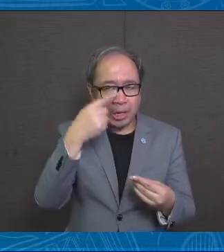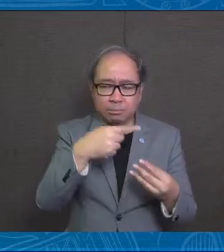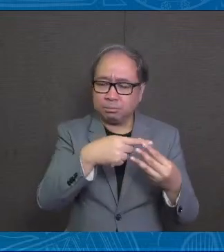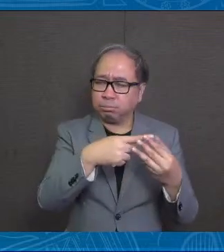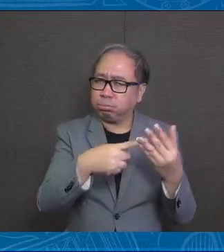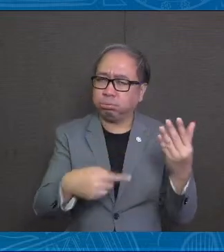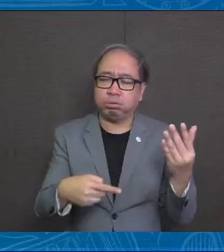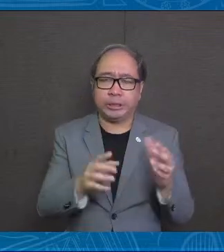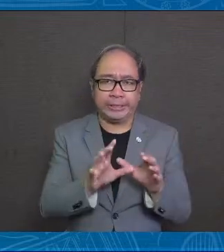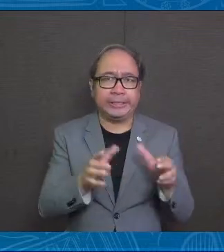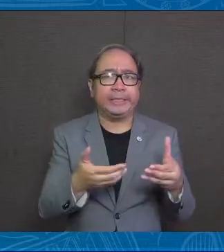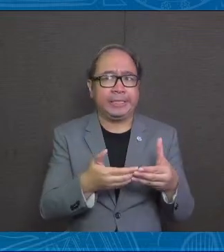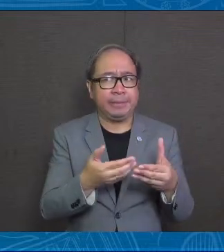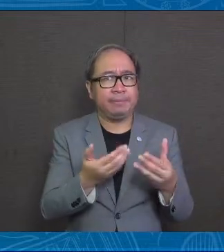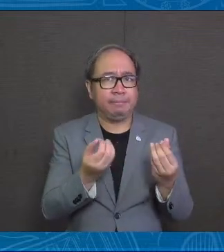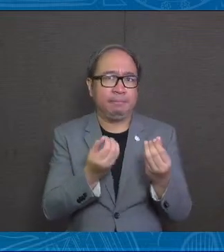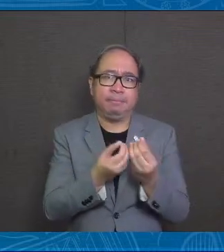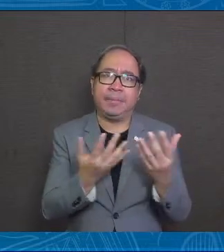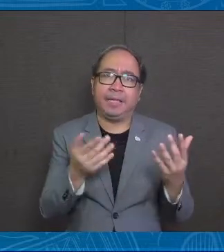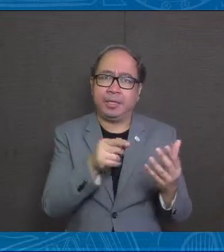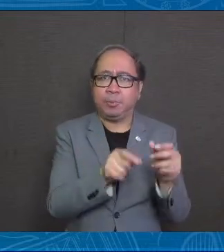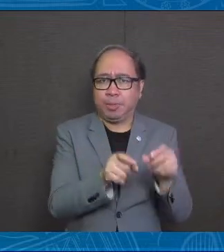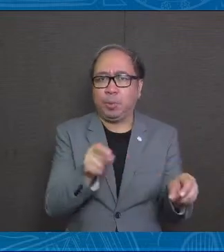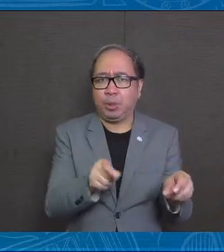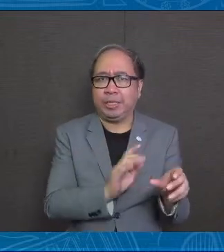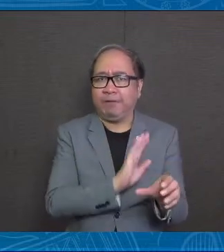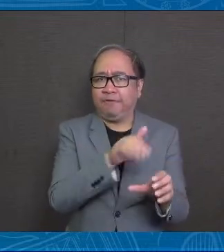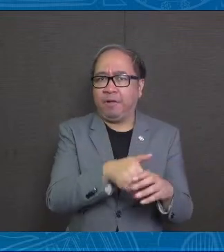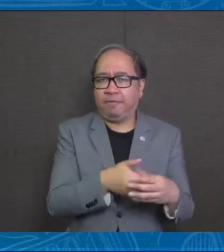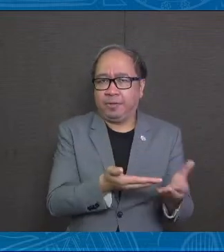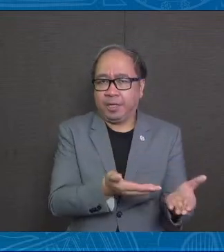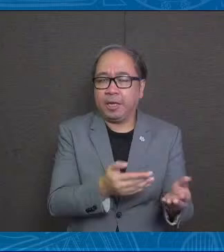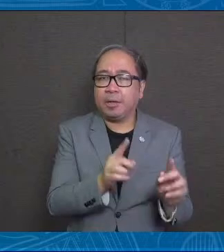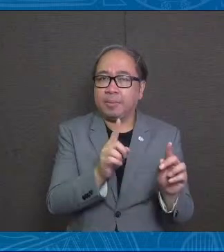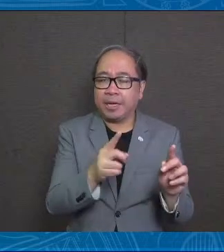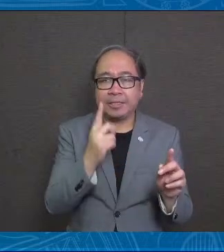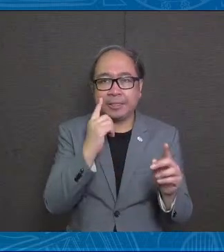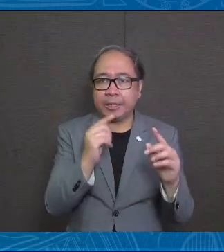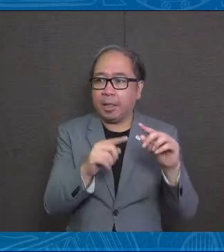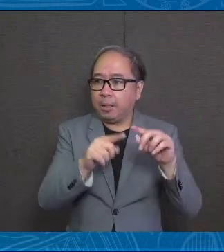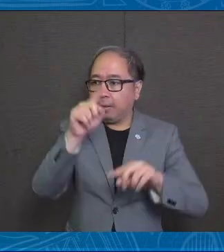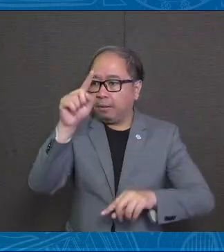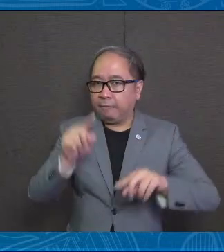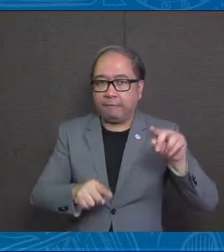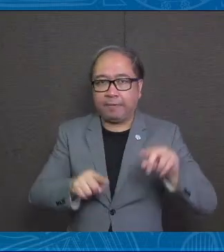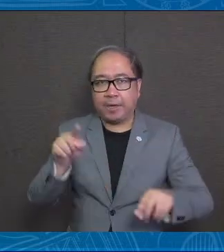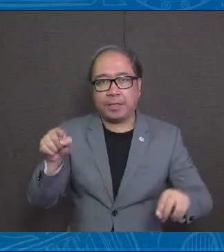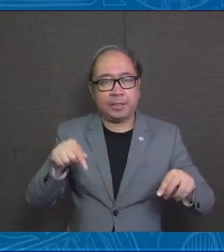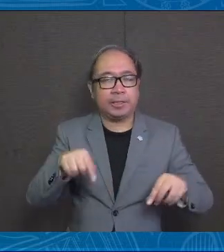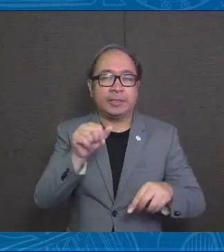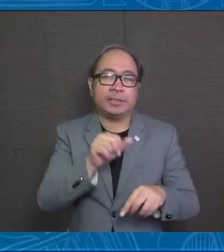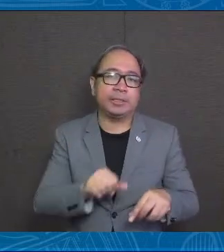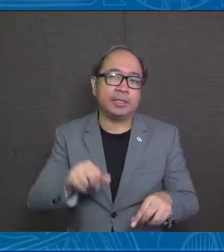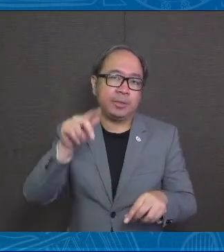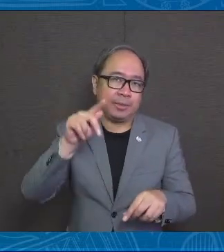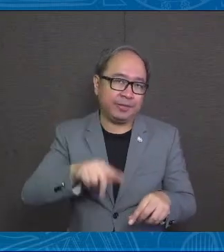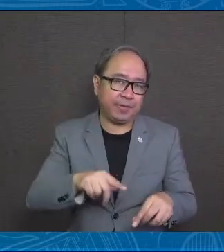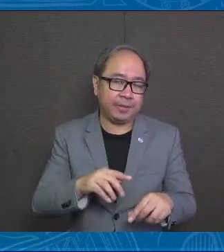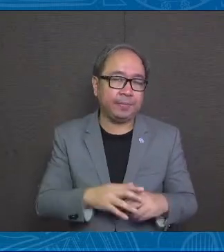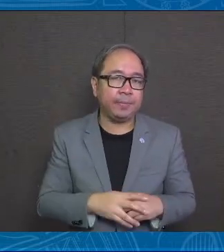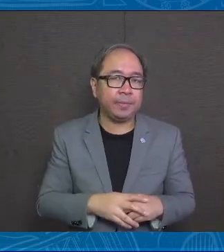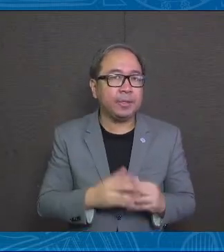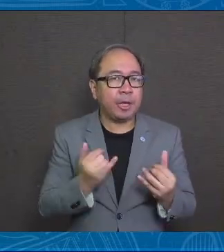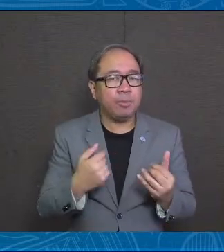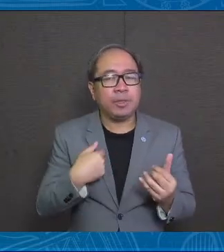there. But it's really uneven across the region. So let me just highlight 3 strategies